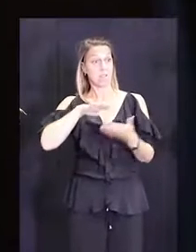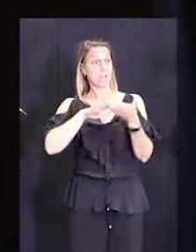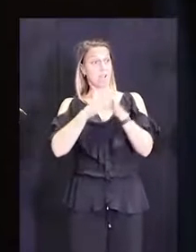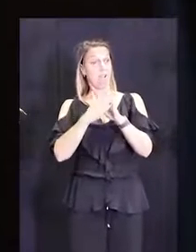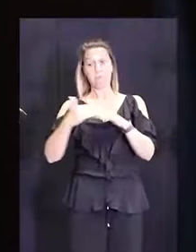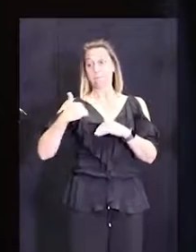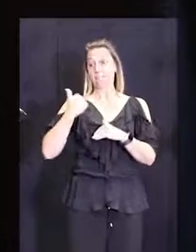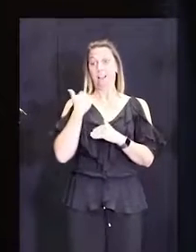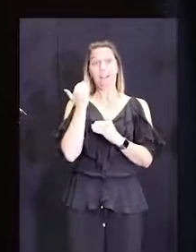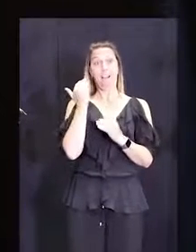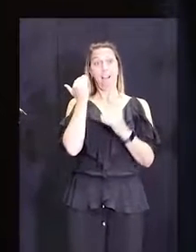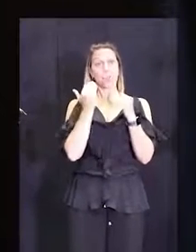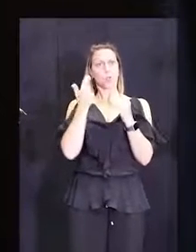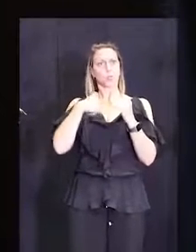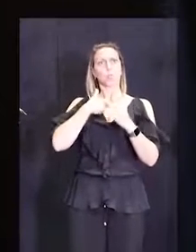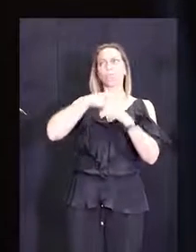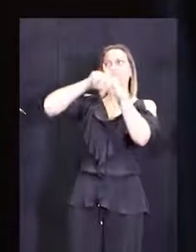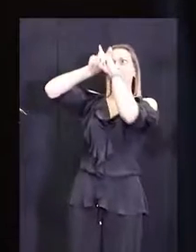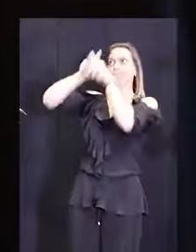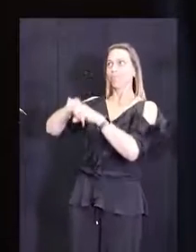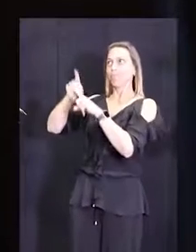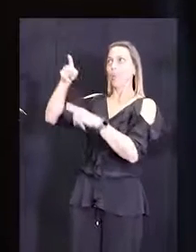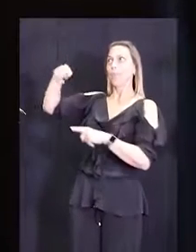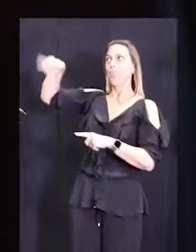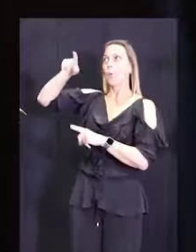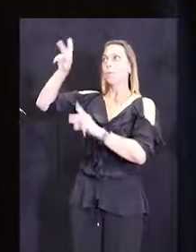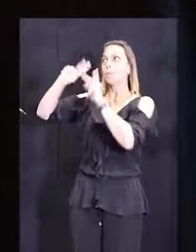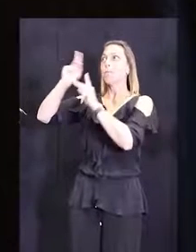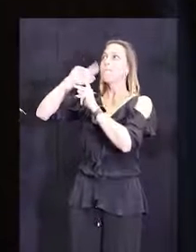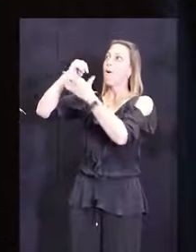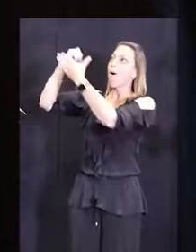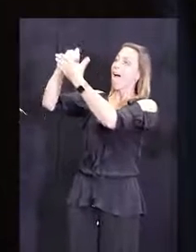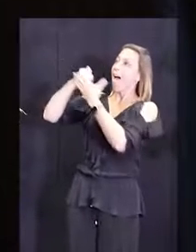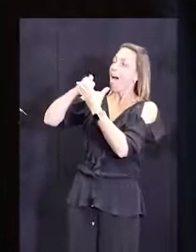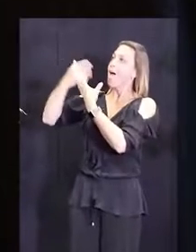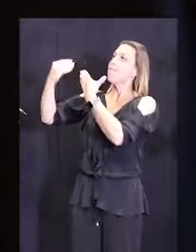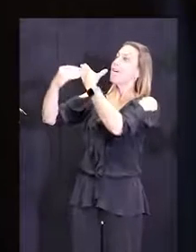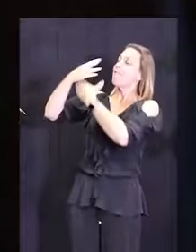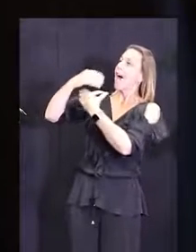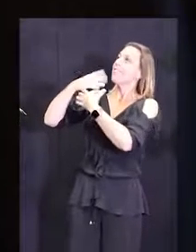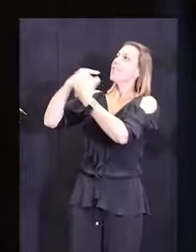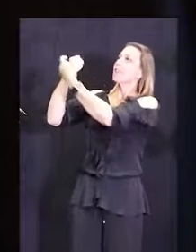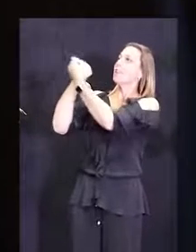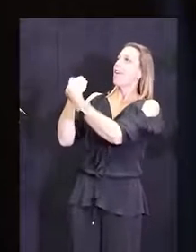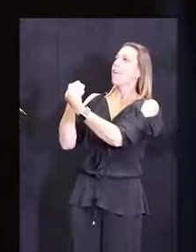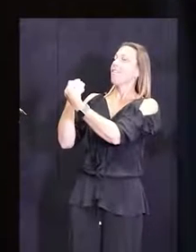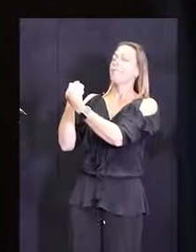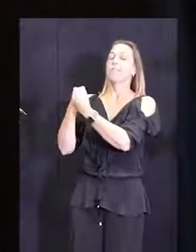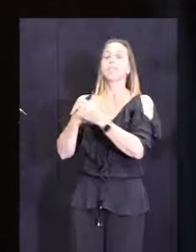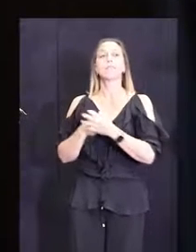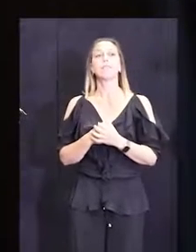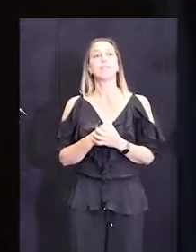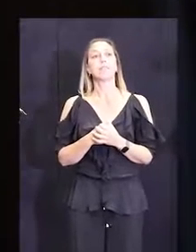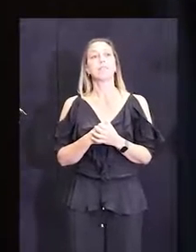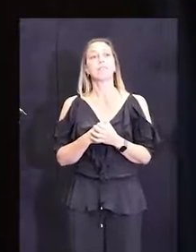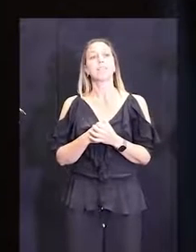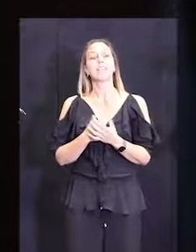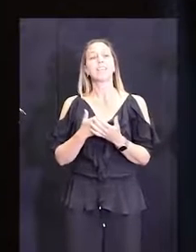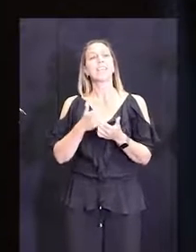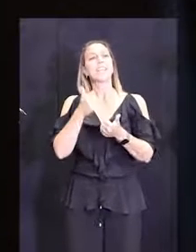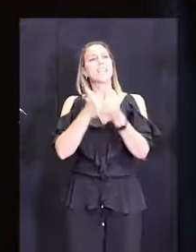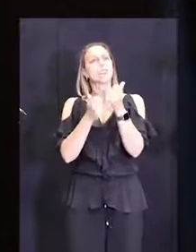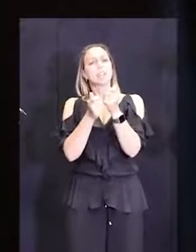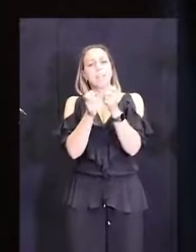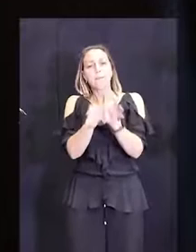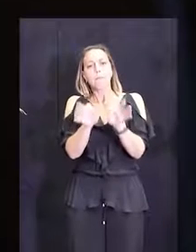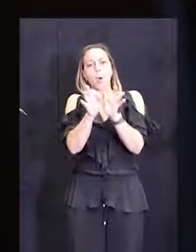adults, we relied on these individual support systems for guidance and strength. Now, each milestone in